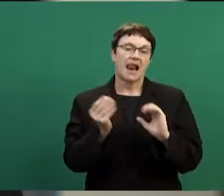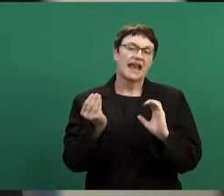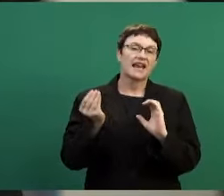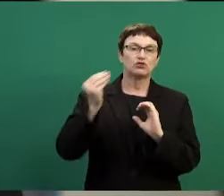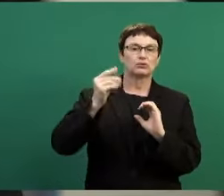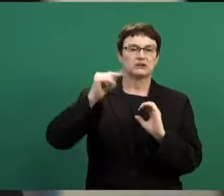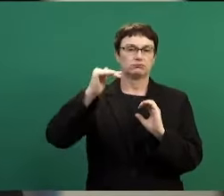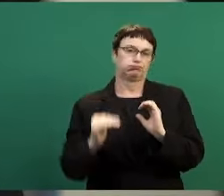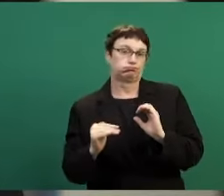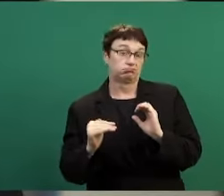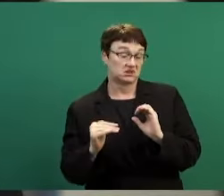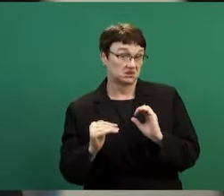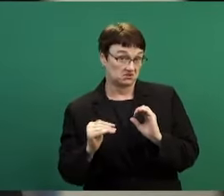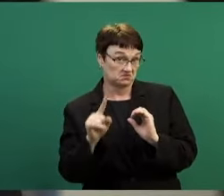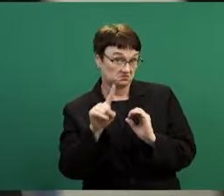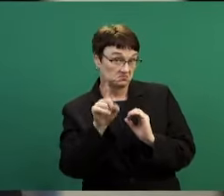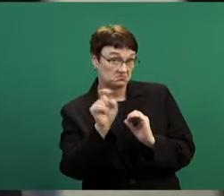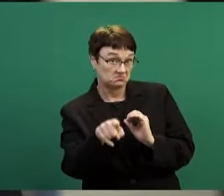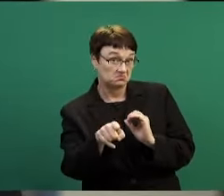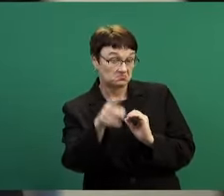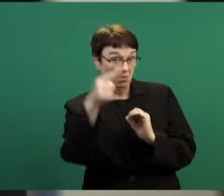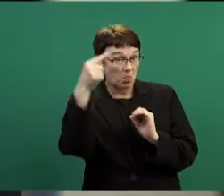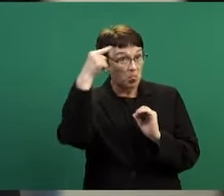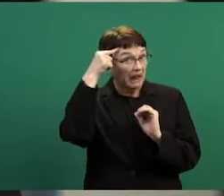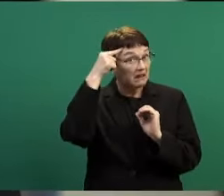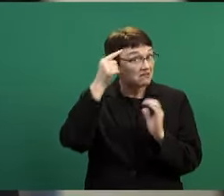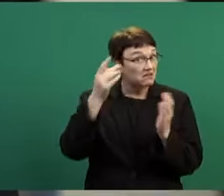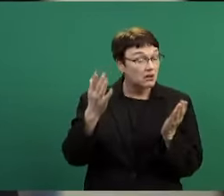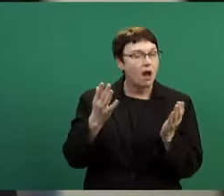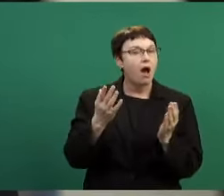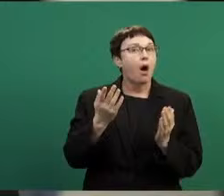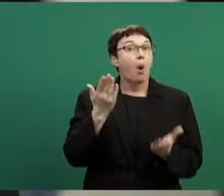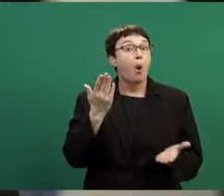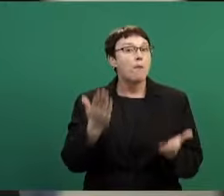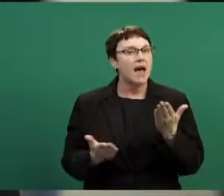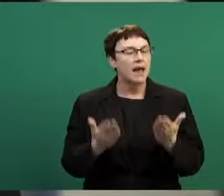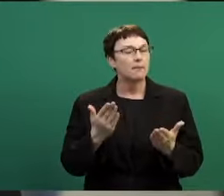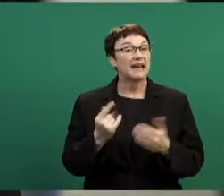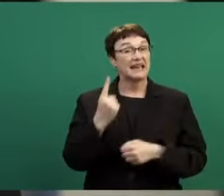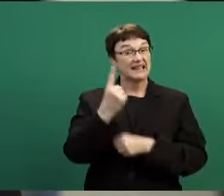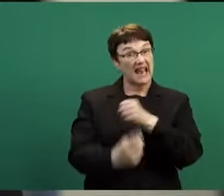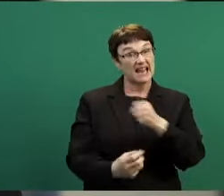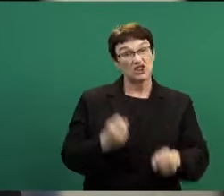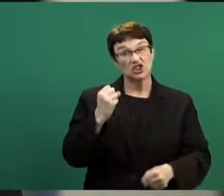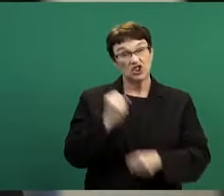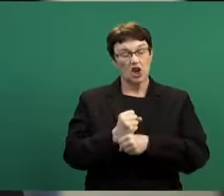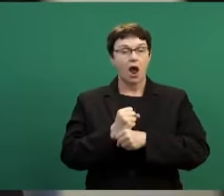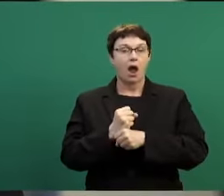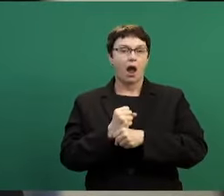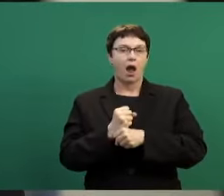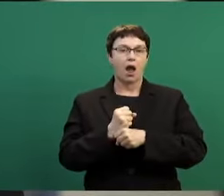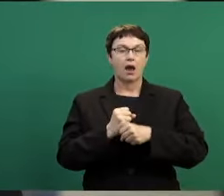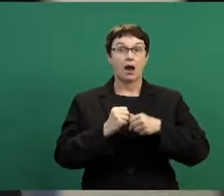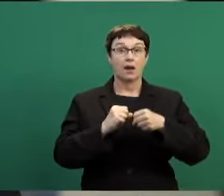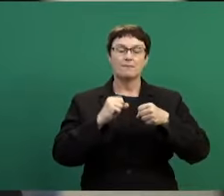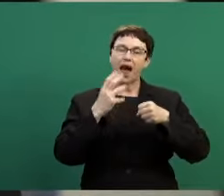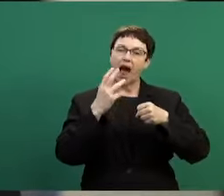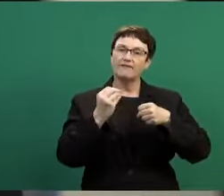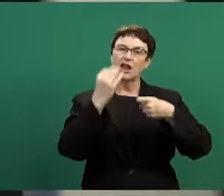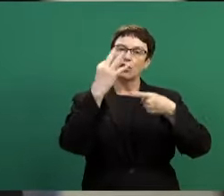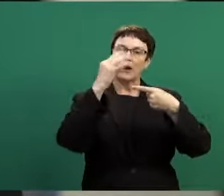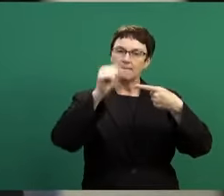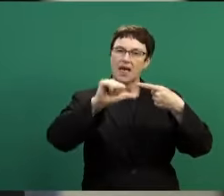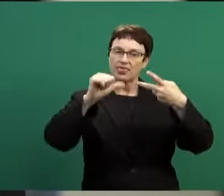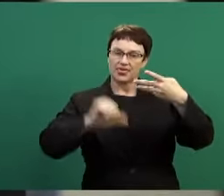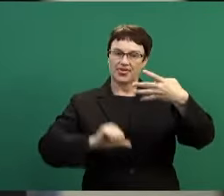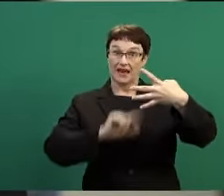could we see rates being cut only towards the second half of 2024? Oh, third question, sorry.